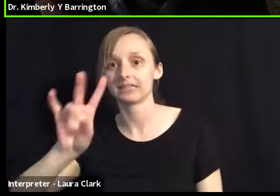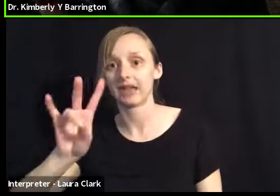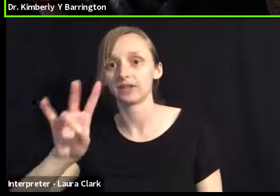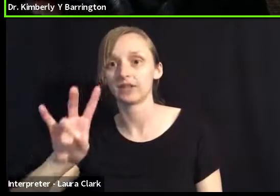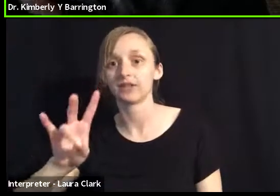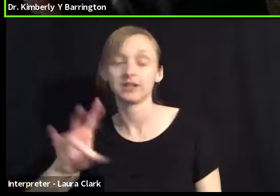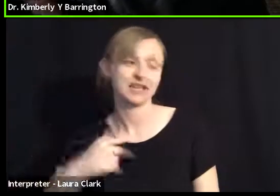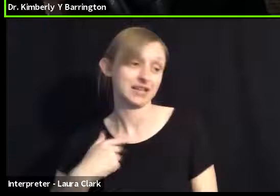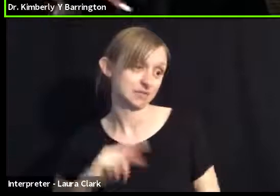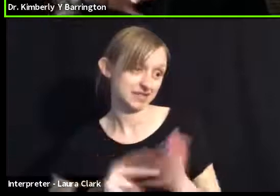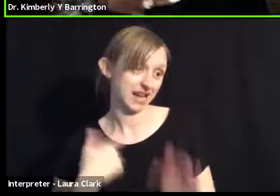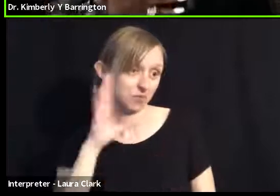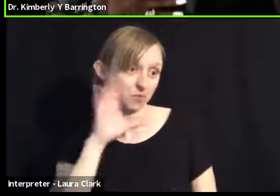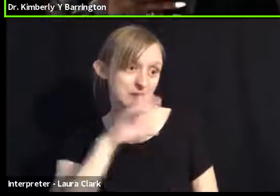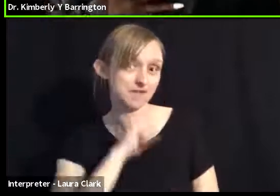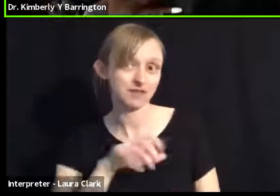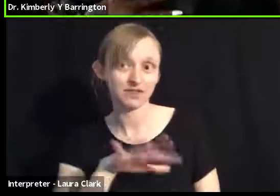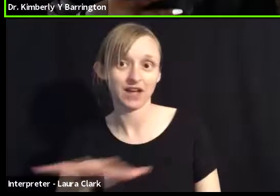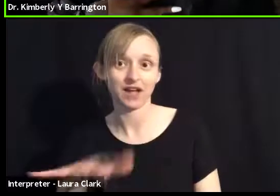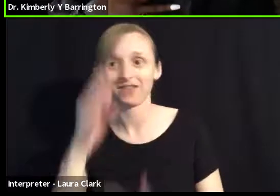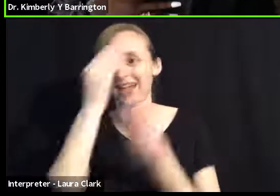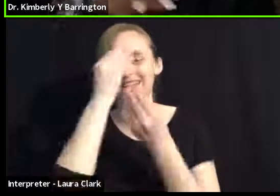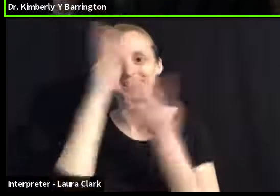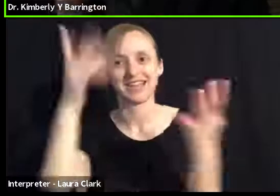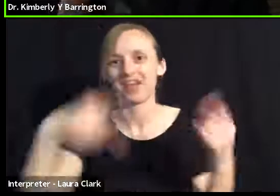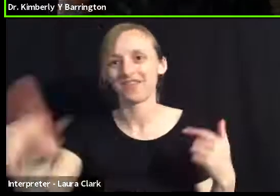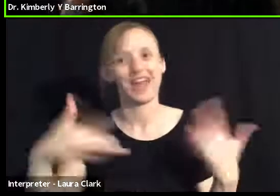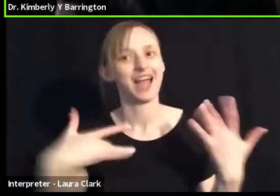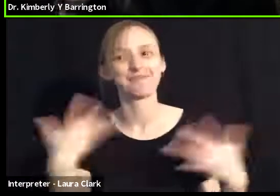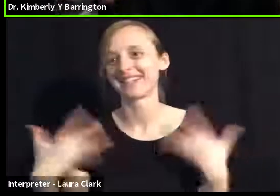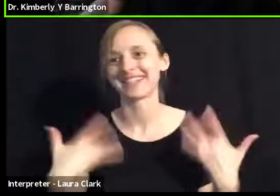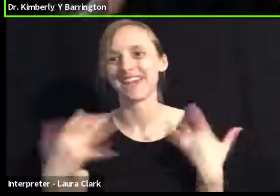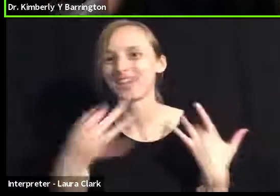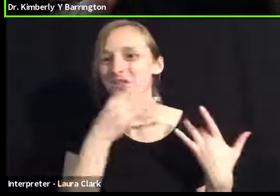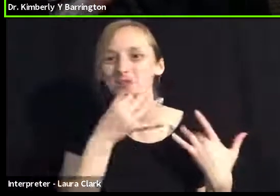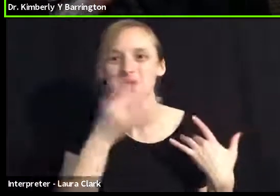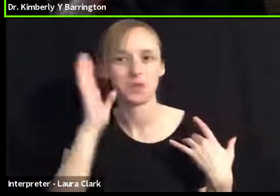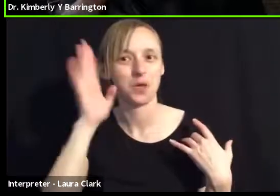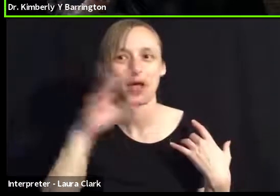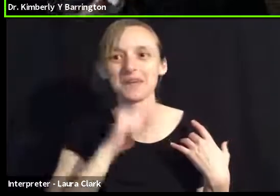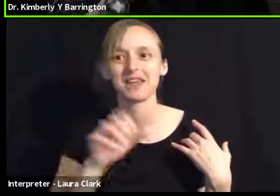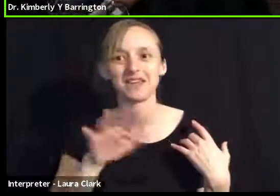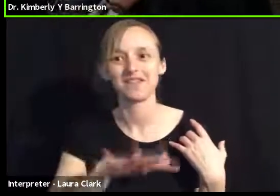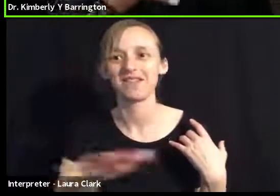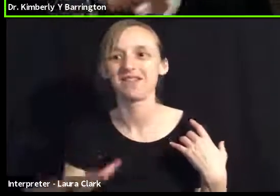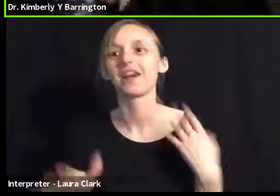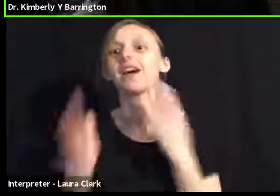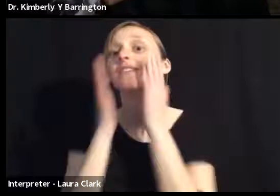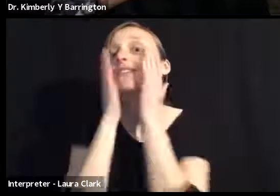55 years old. I tell everybody, I'm just so excited. Woohoo! Because I'm like,